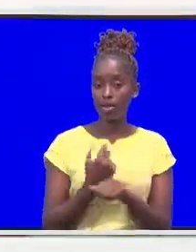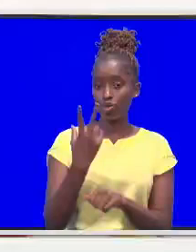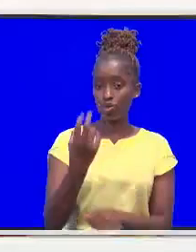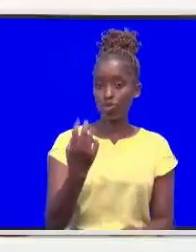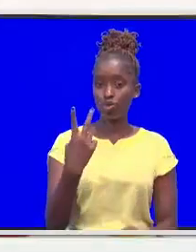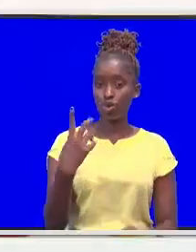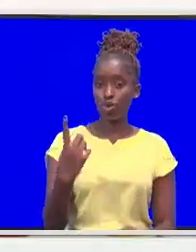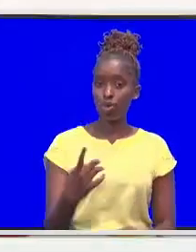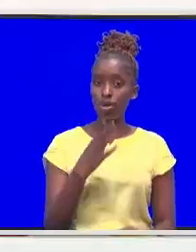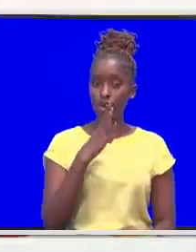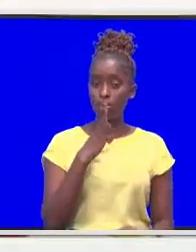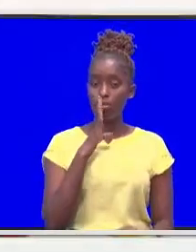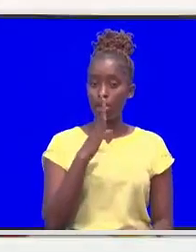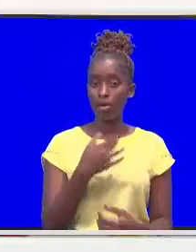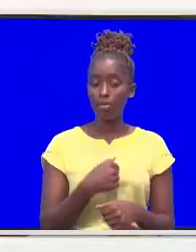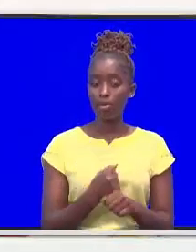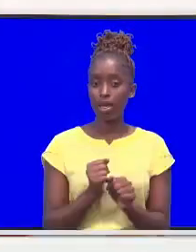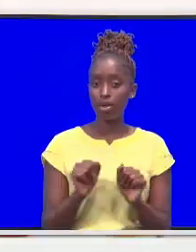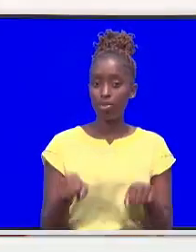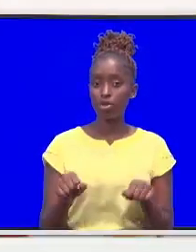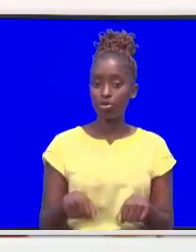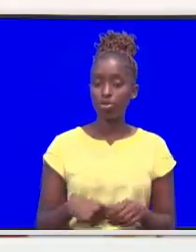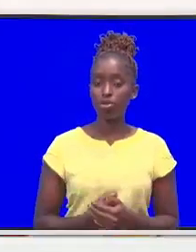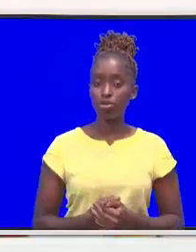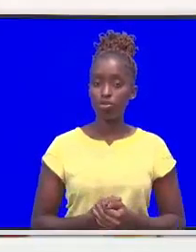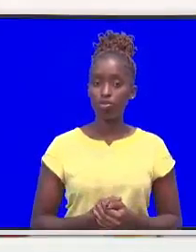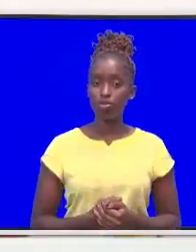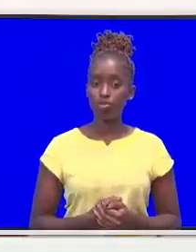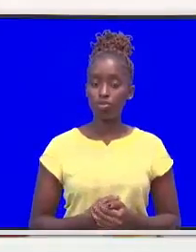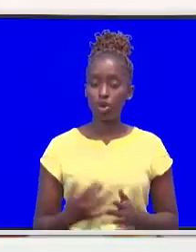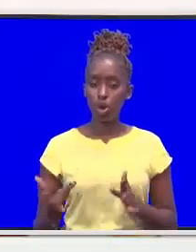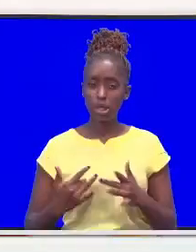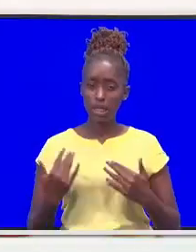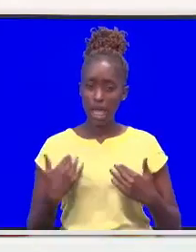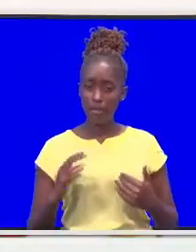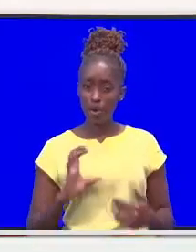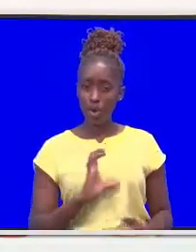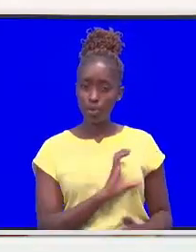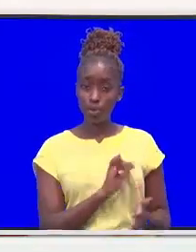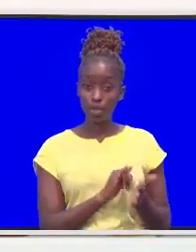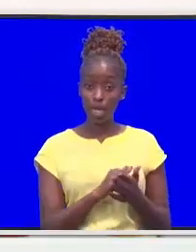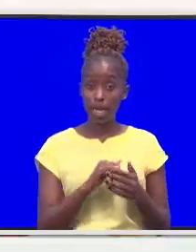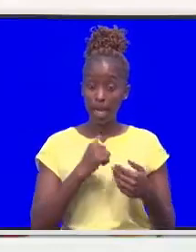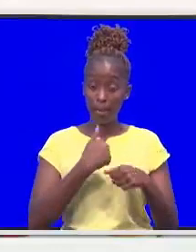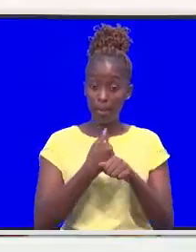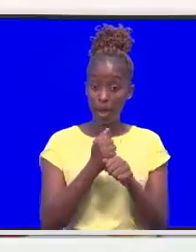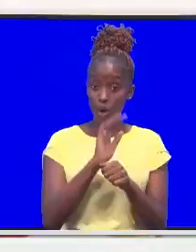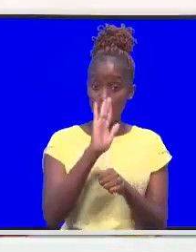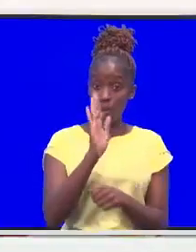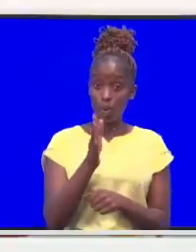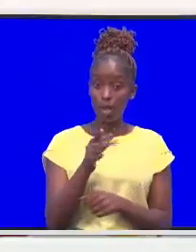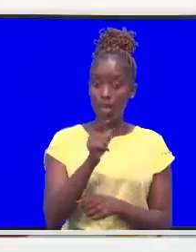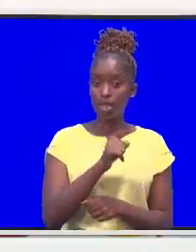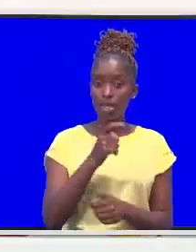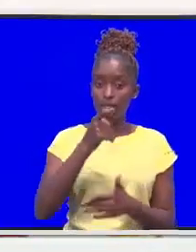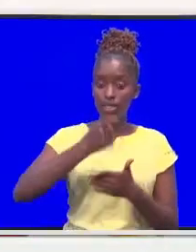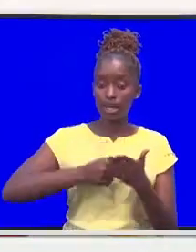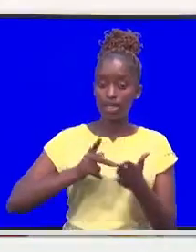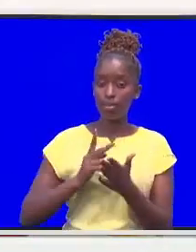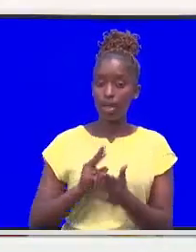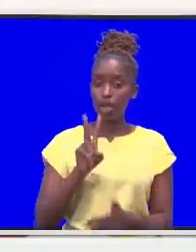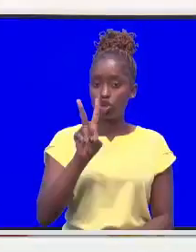reinstated. Big concern for the Commission is that it is going to cost the taxpayers